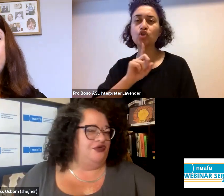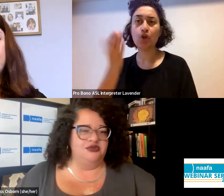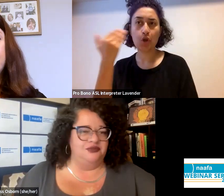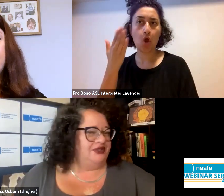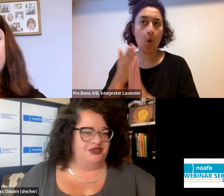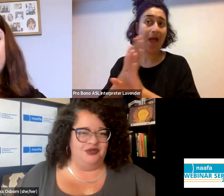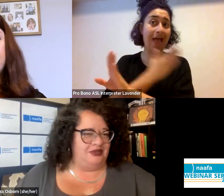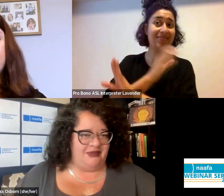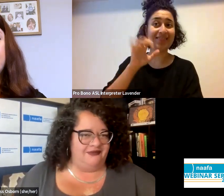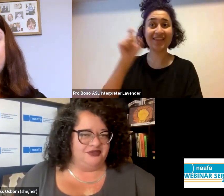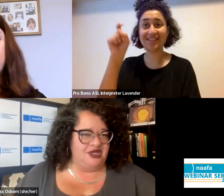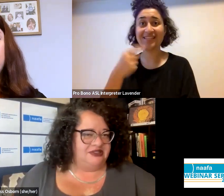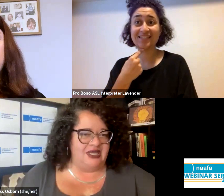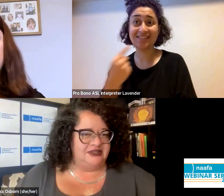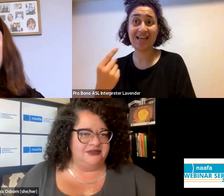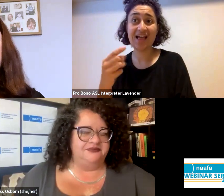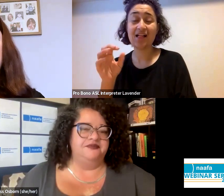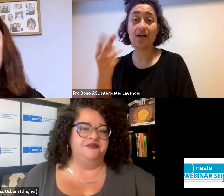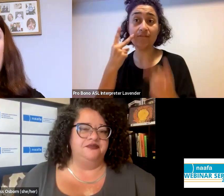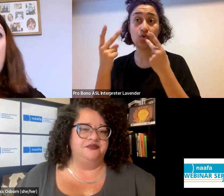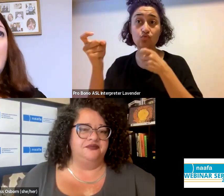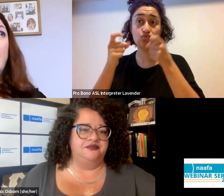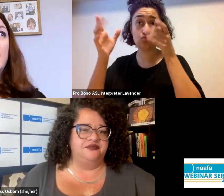tell a funeral director when they make first contact?